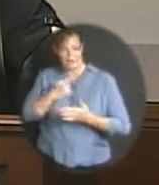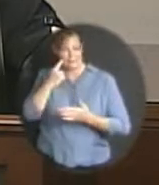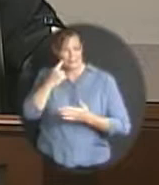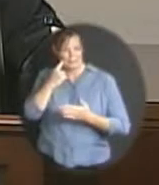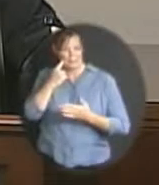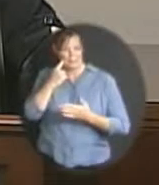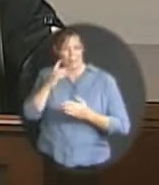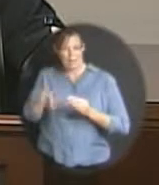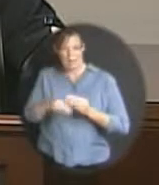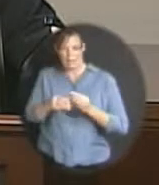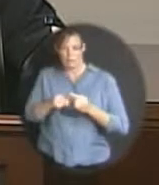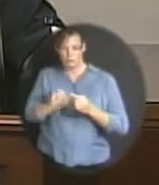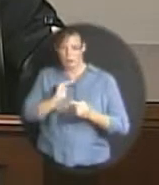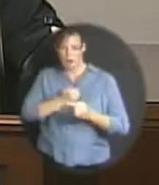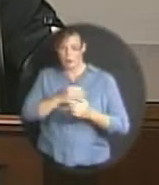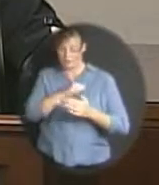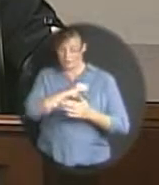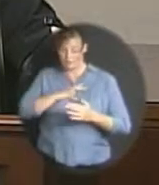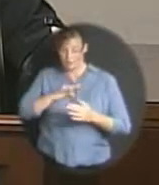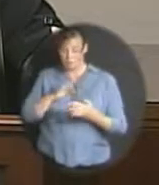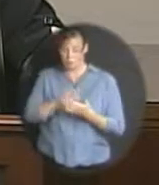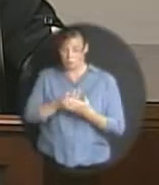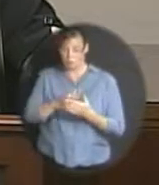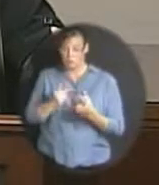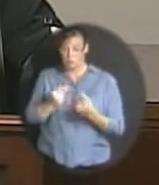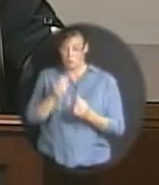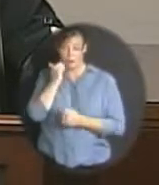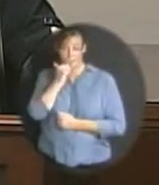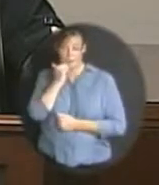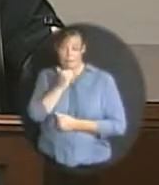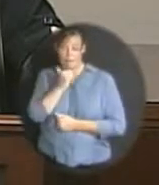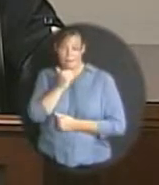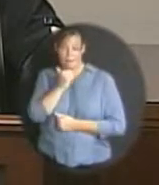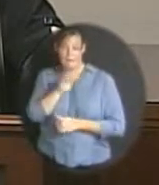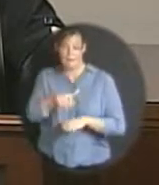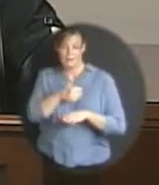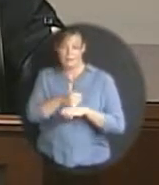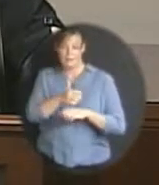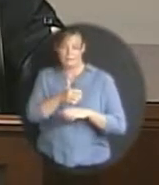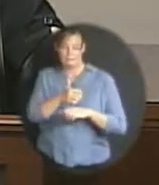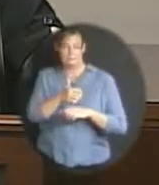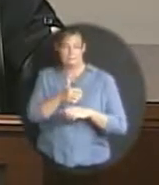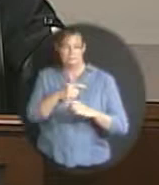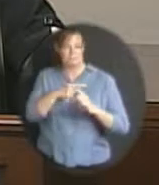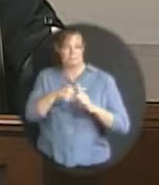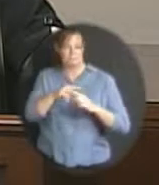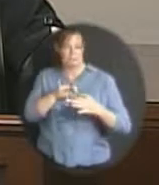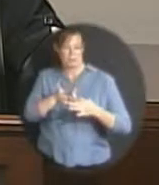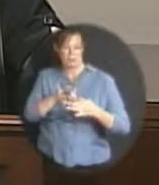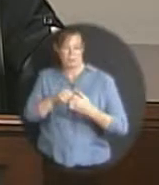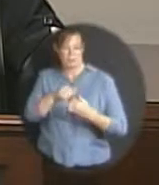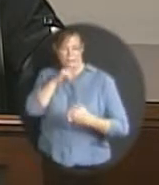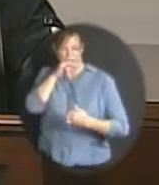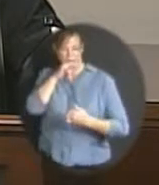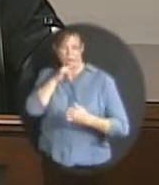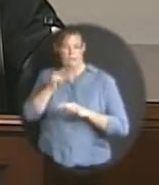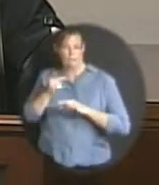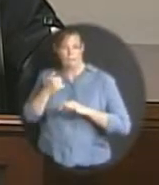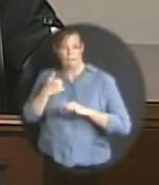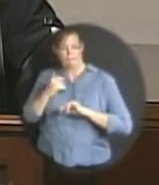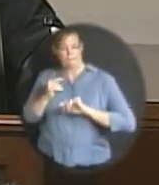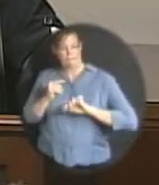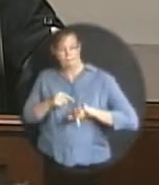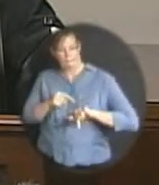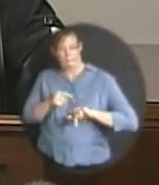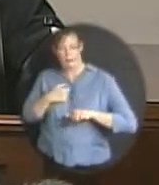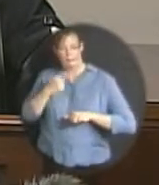tribute to what our staff in our schools do each and every day in setting and establishing positive relationships with kids to get them there.